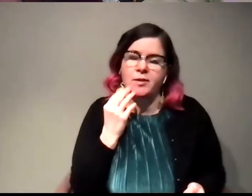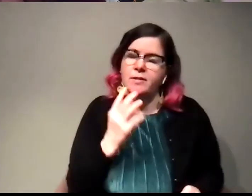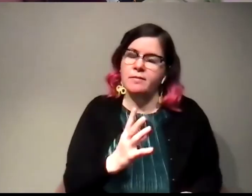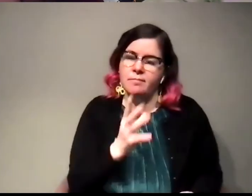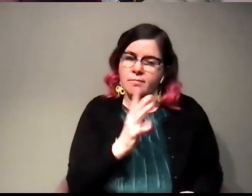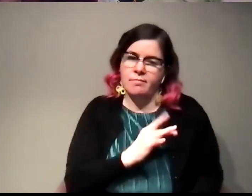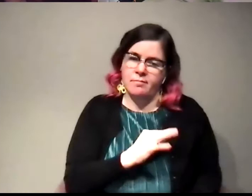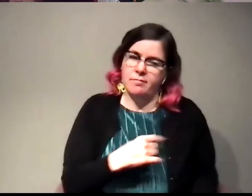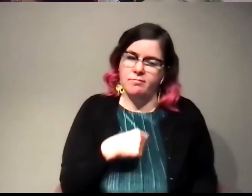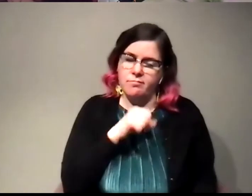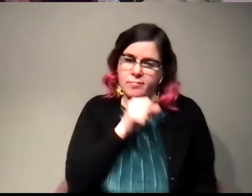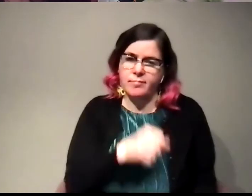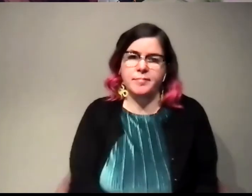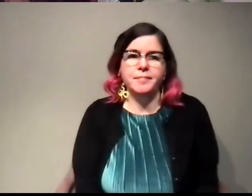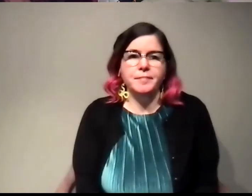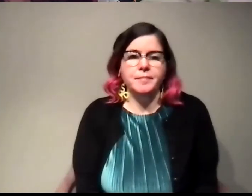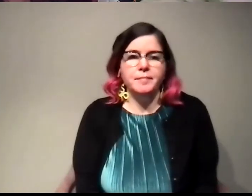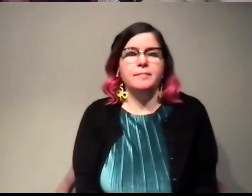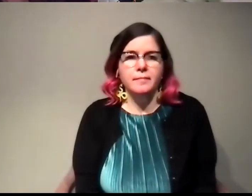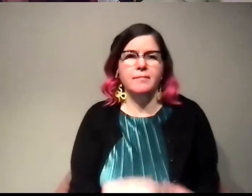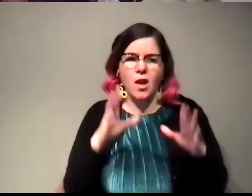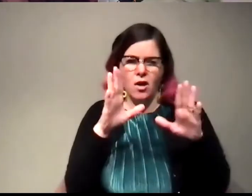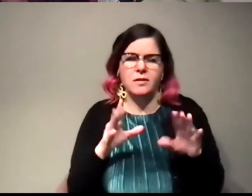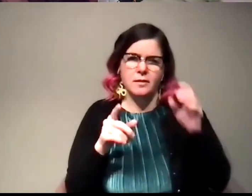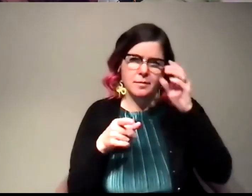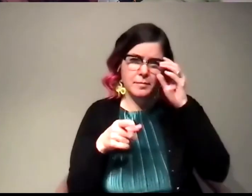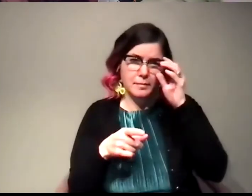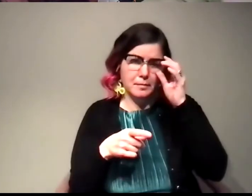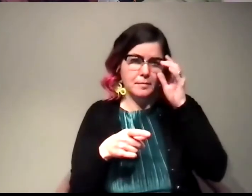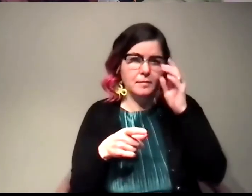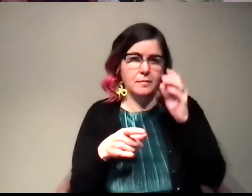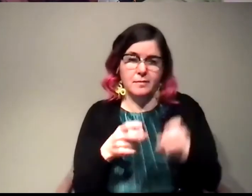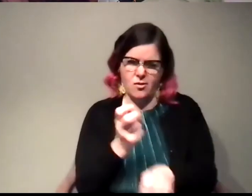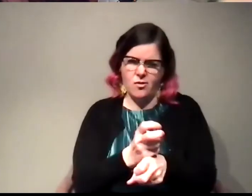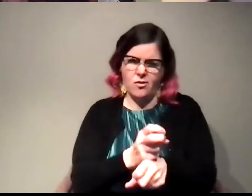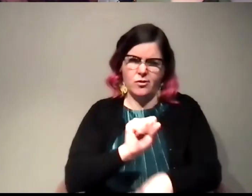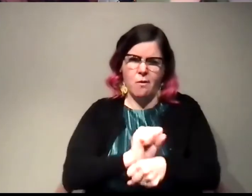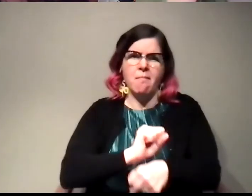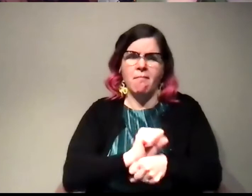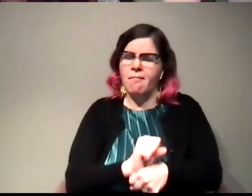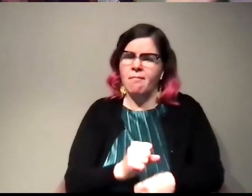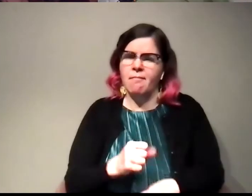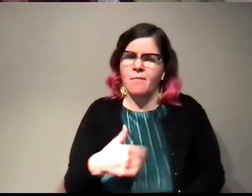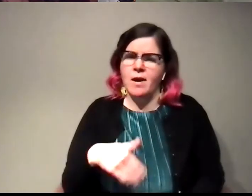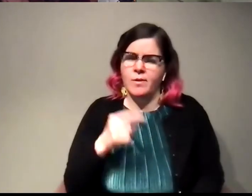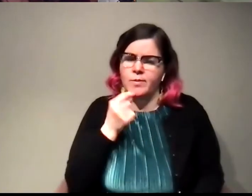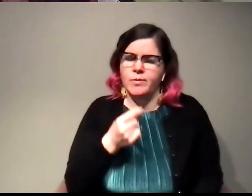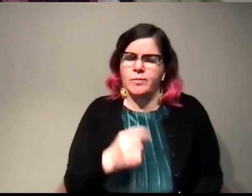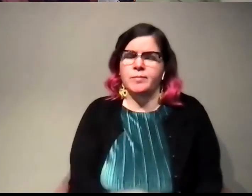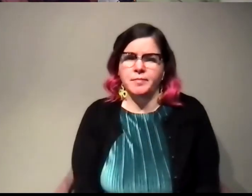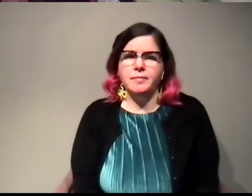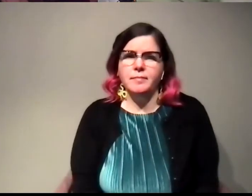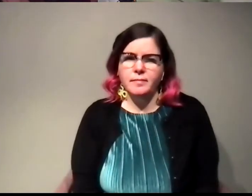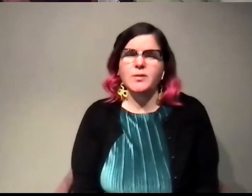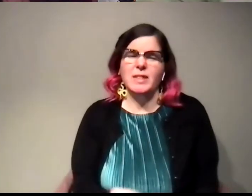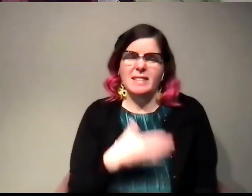that I really treasured. That's awesome. That's a really tough job. That's really, really cool that you had that experience. Yeah, very smelly job.